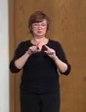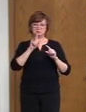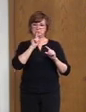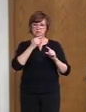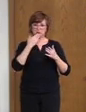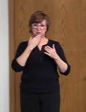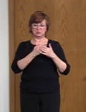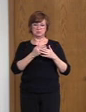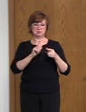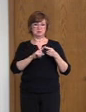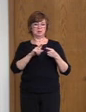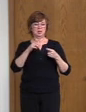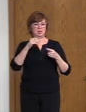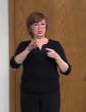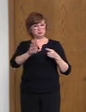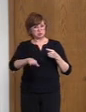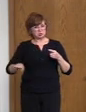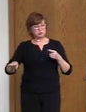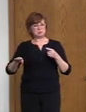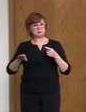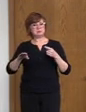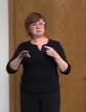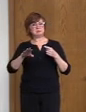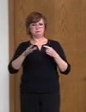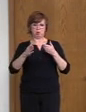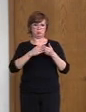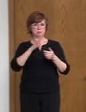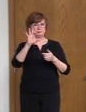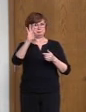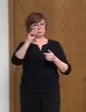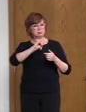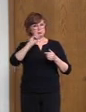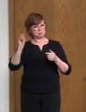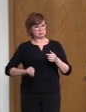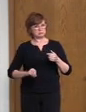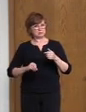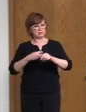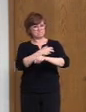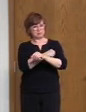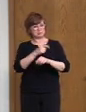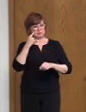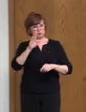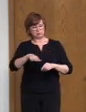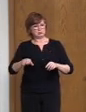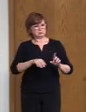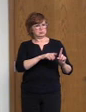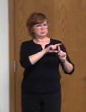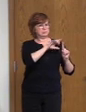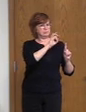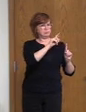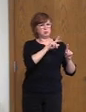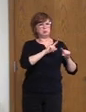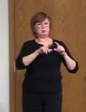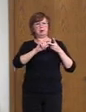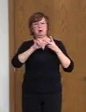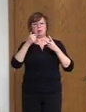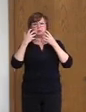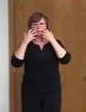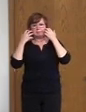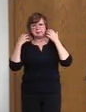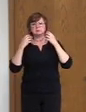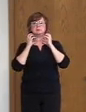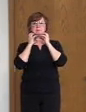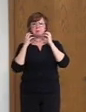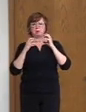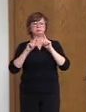90% for many of these various vaccines. In addition to these ongoing vaccination programs, Saskatchewan